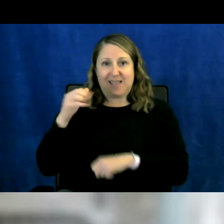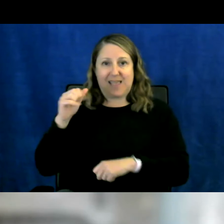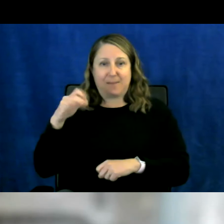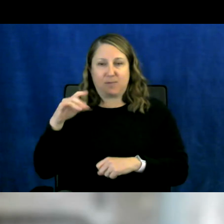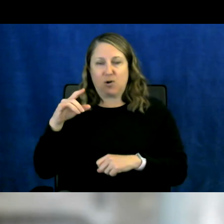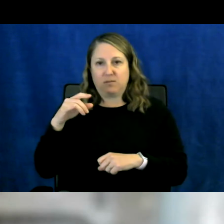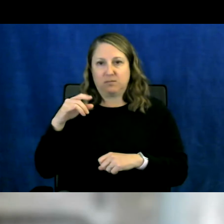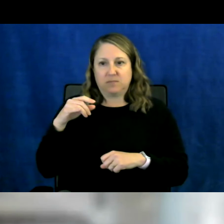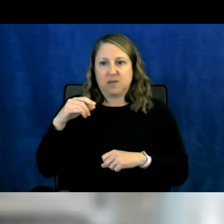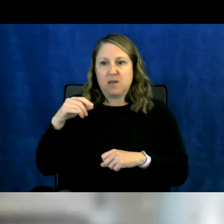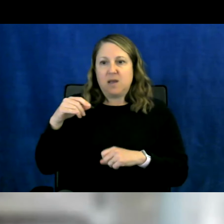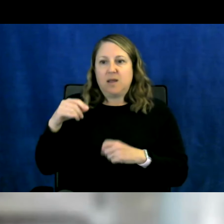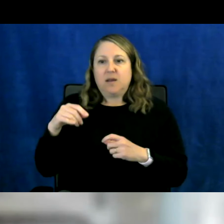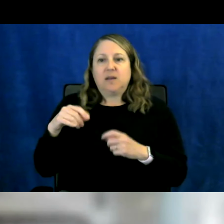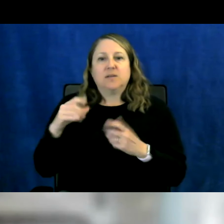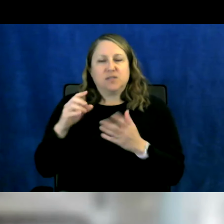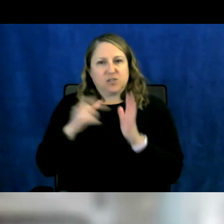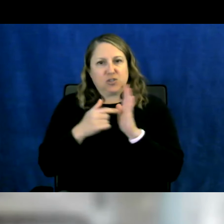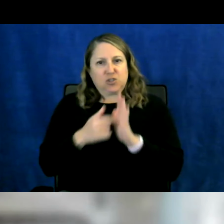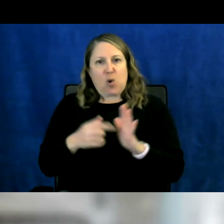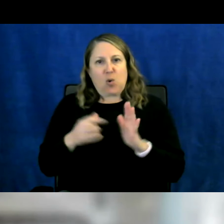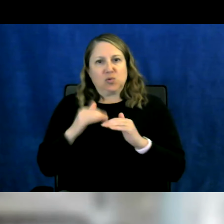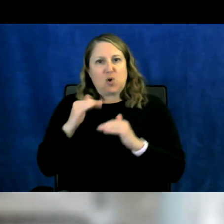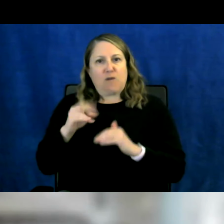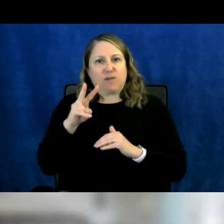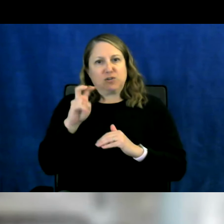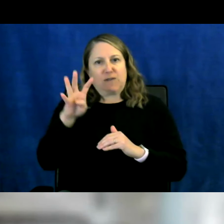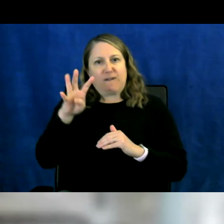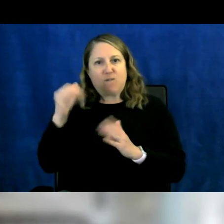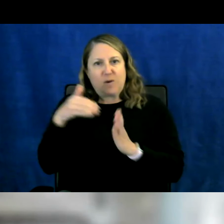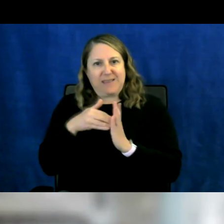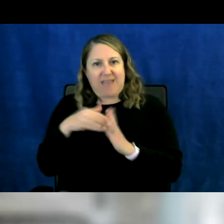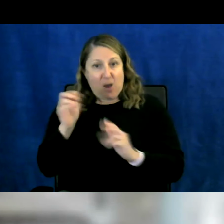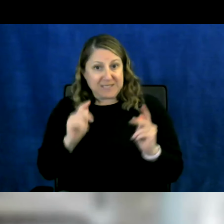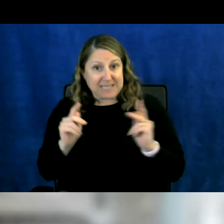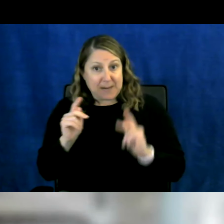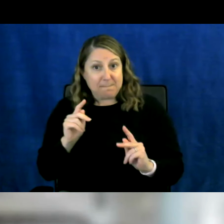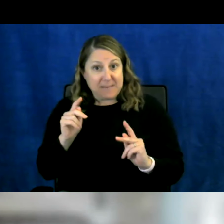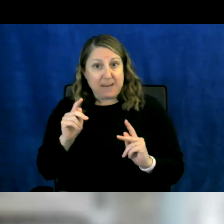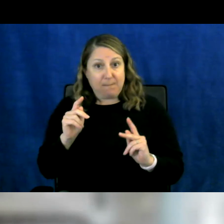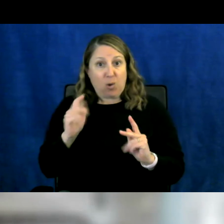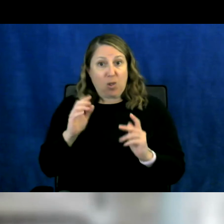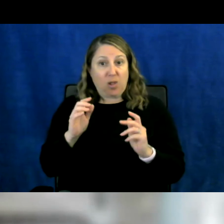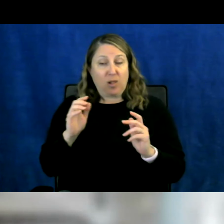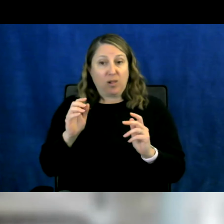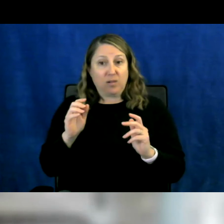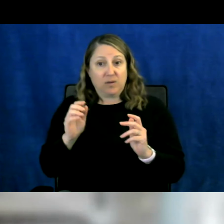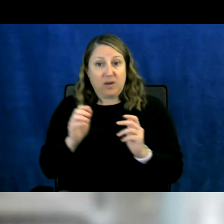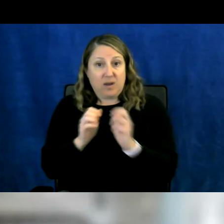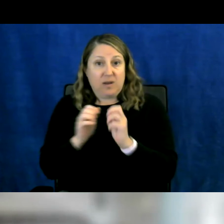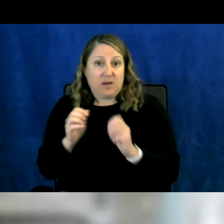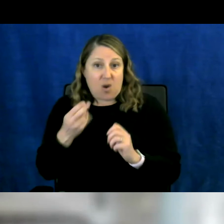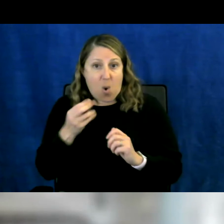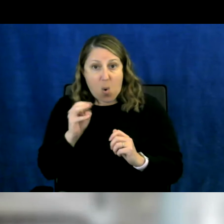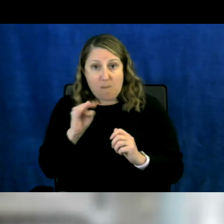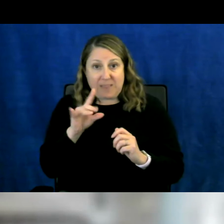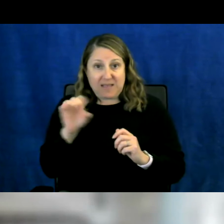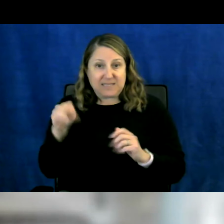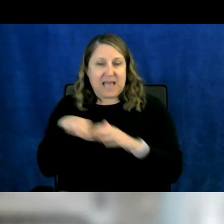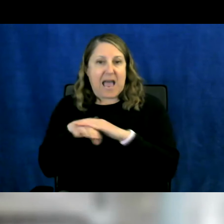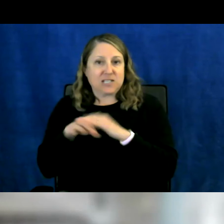service provision, tells us that over 240,000 people experiencing homelessness access services from the state's